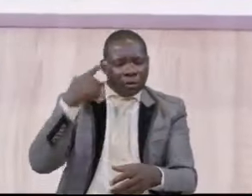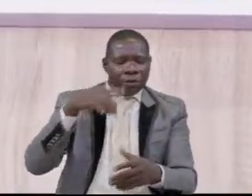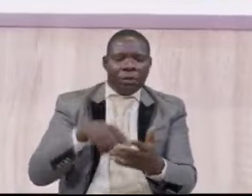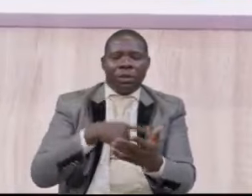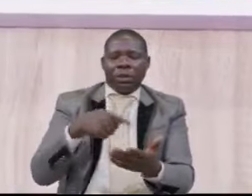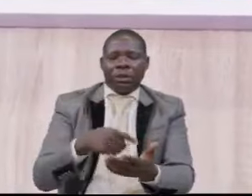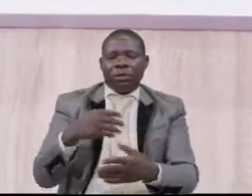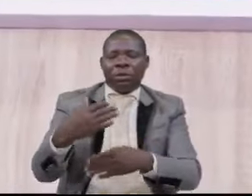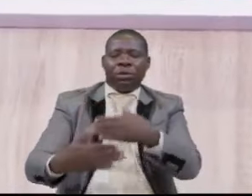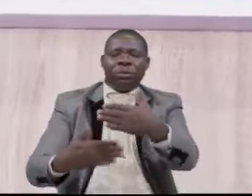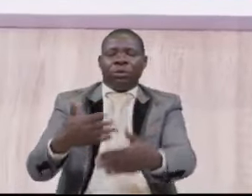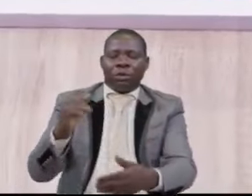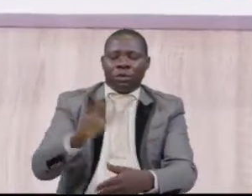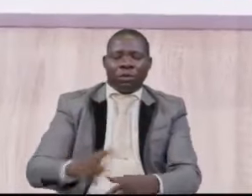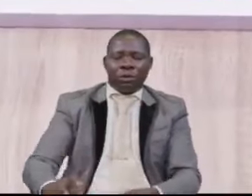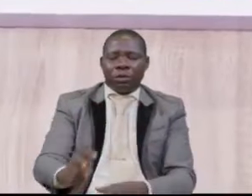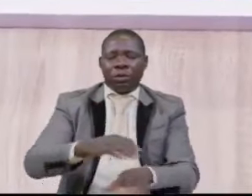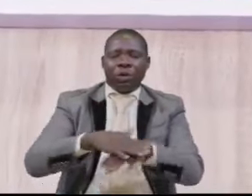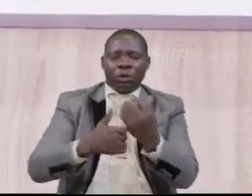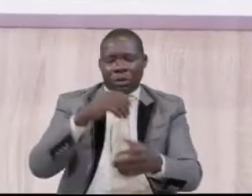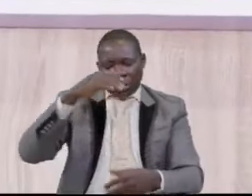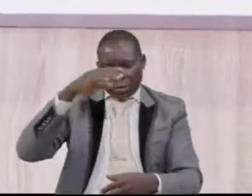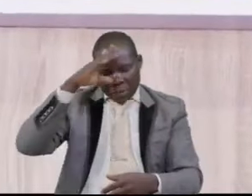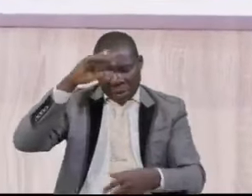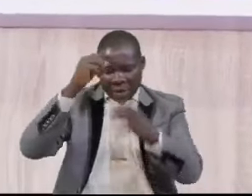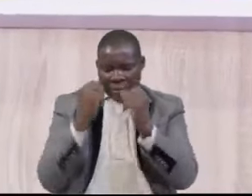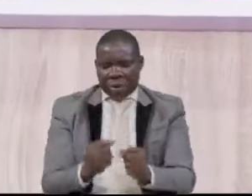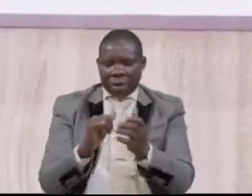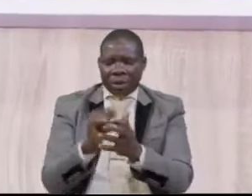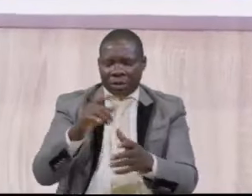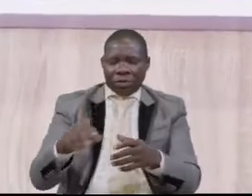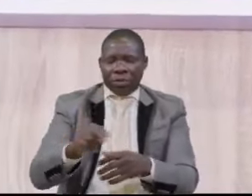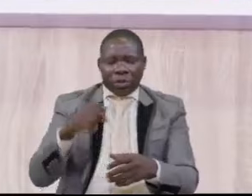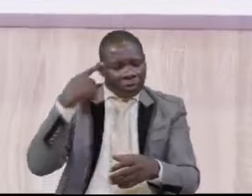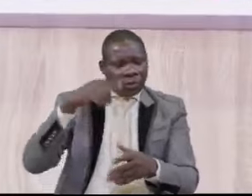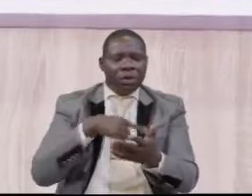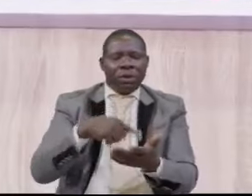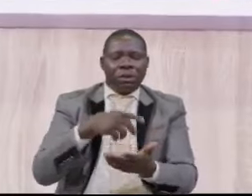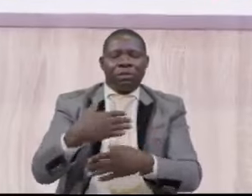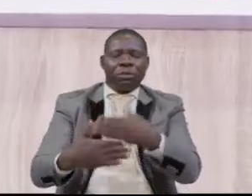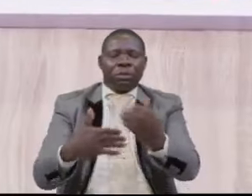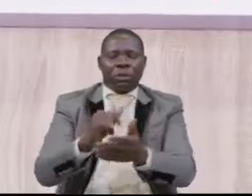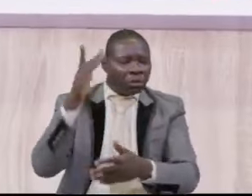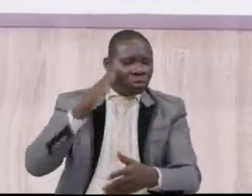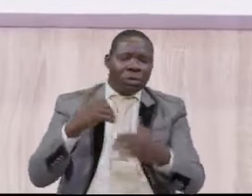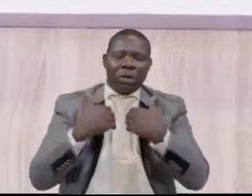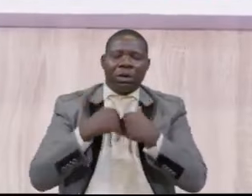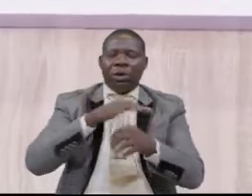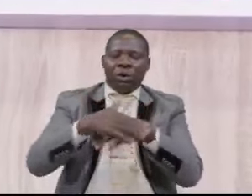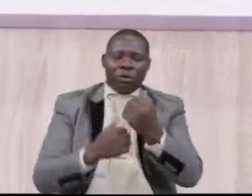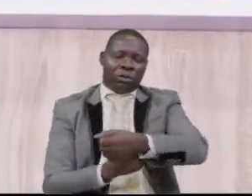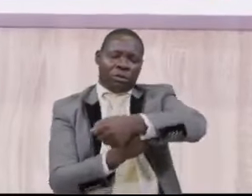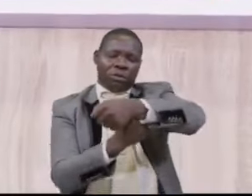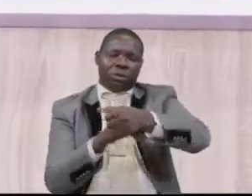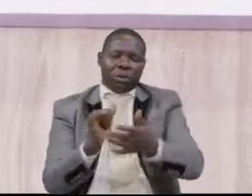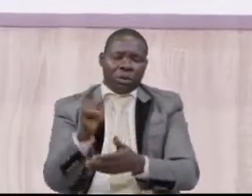the manpower you need for this progress you are going to have. All the support you need for this new life